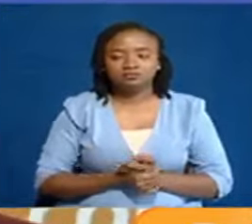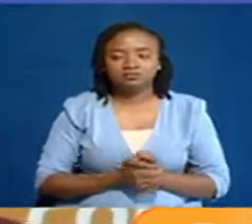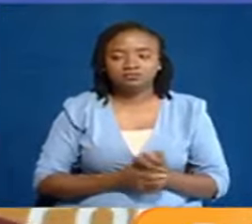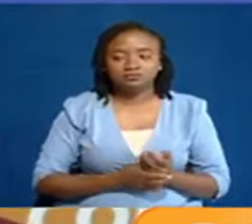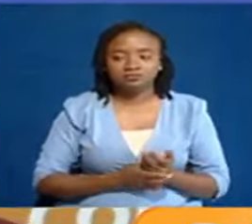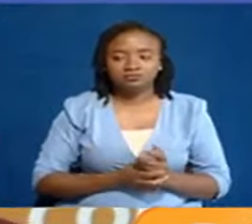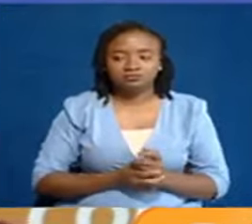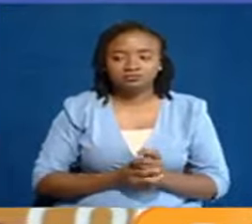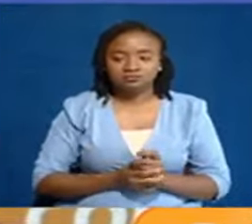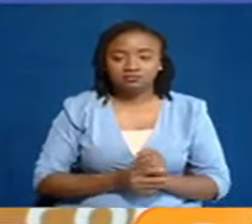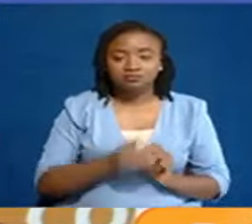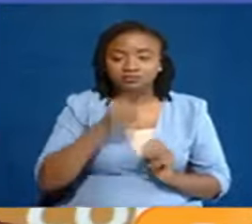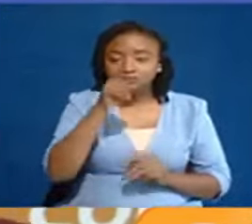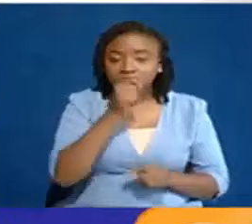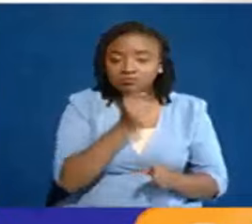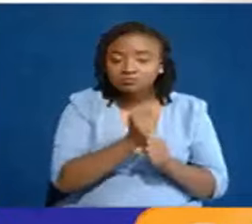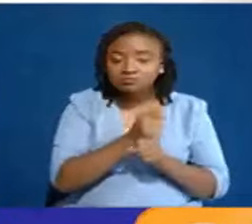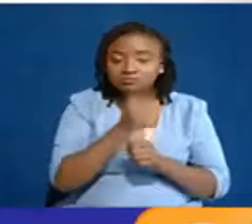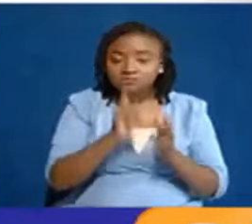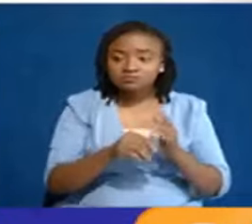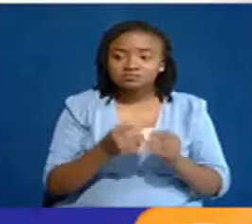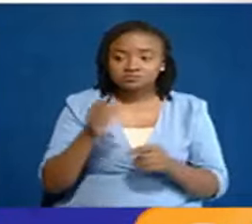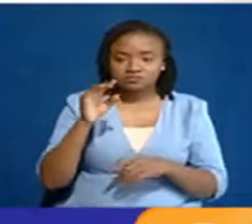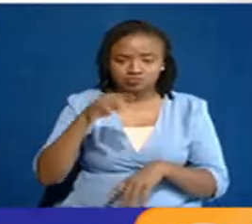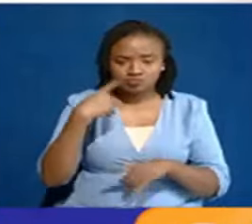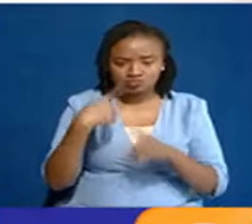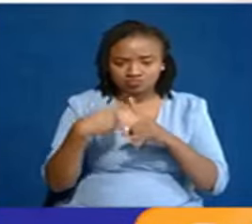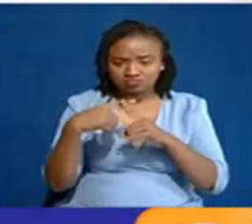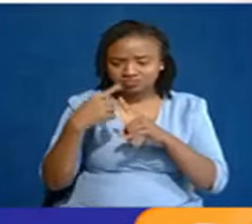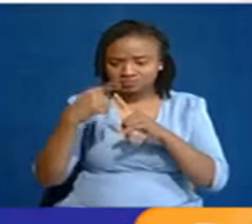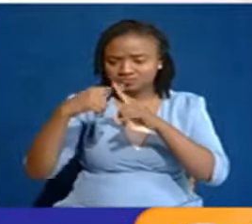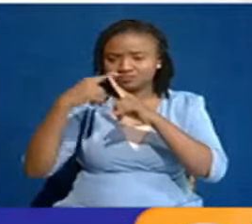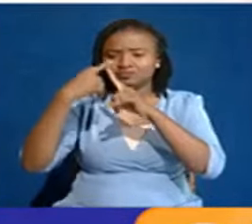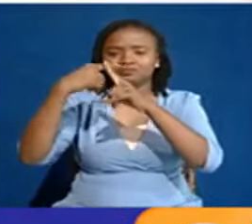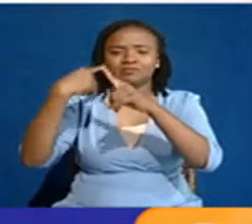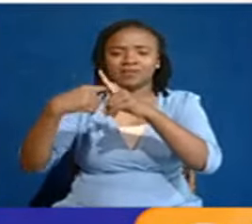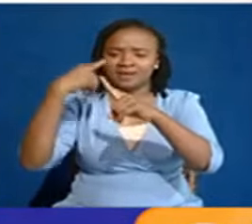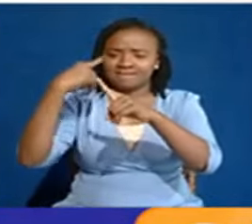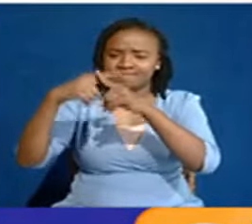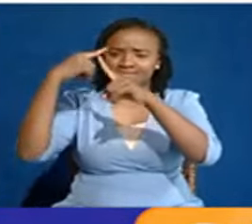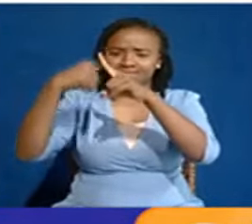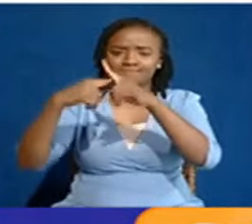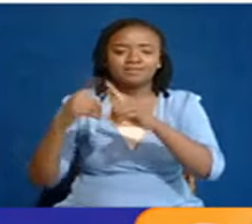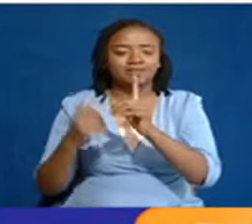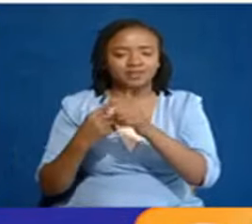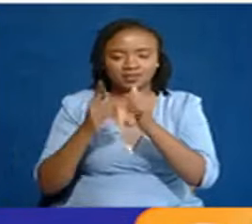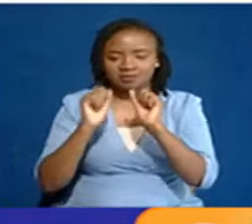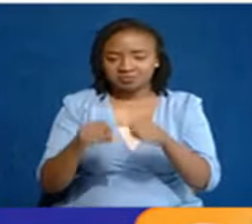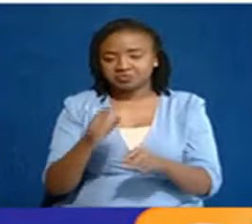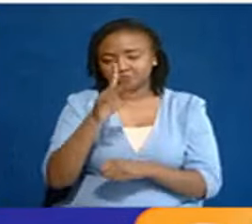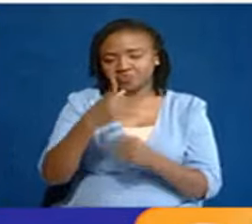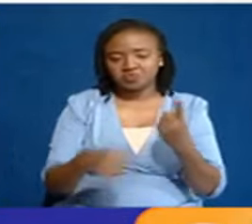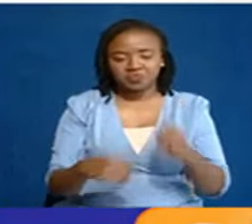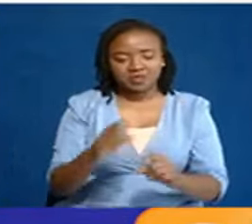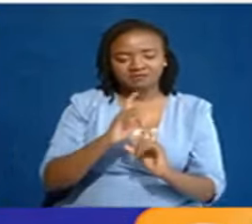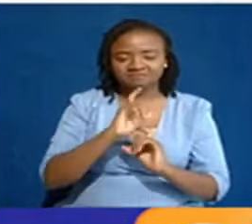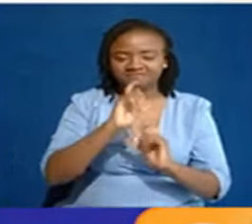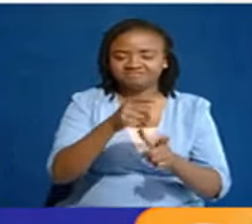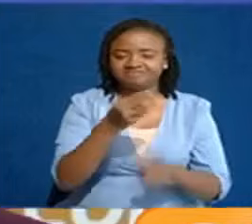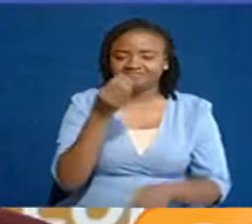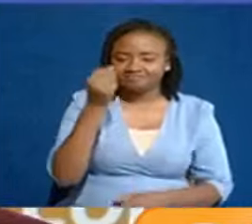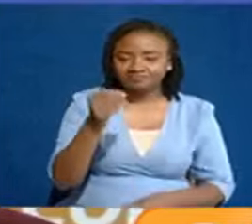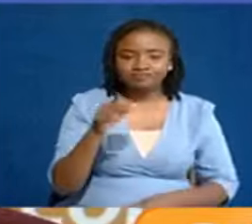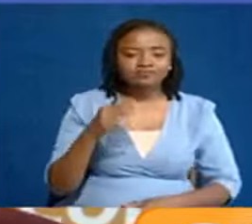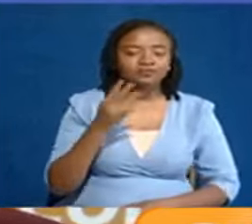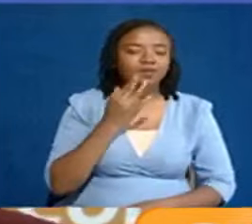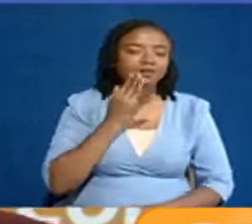you need to do is you just hit the highest multiplier of the day or of the week and you stand a chance to win amazing cash prizes. Daily we